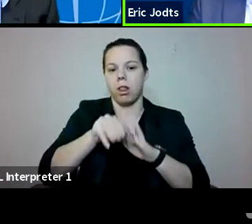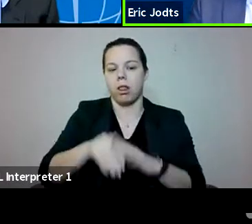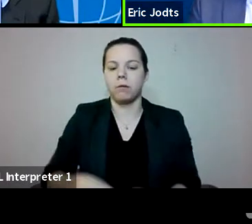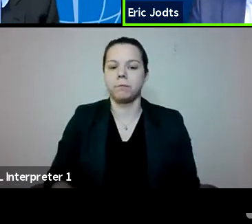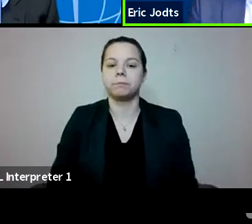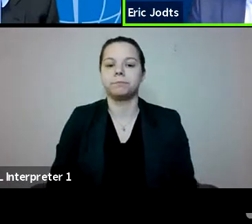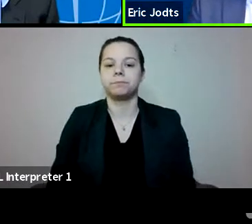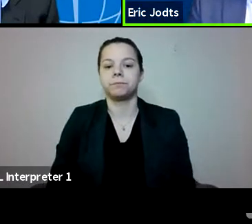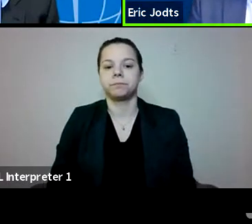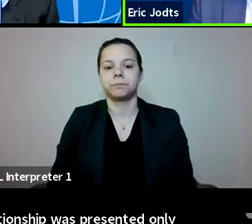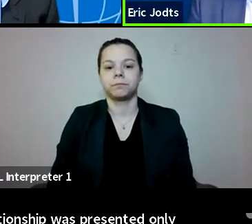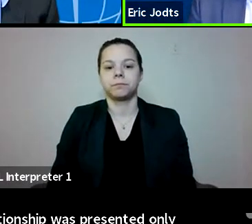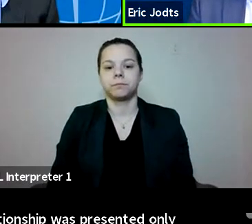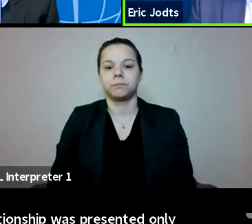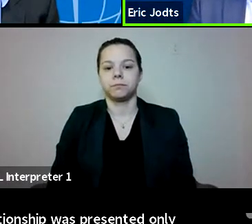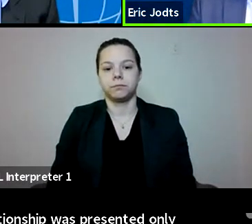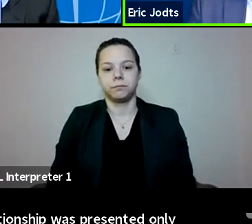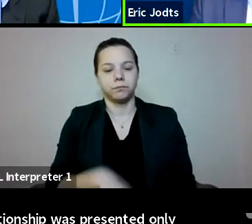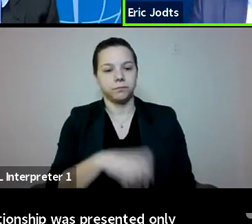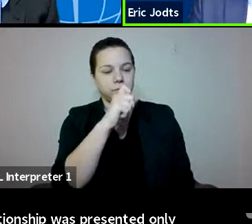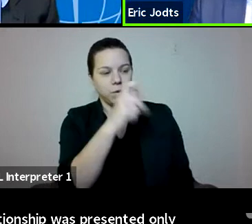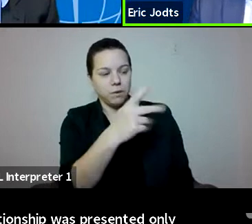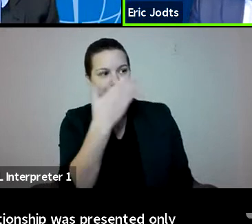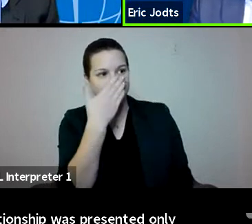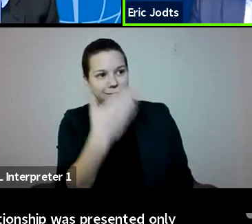Okay. Thank you, Eric.